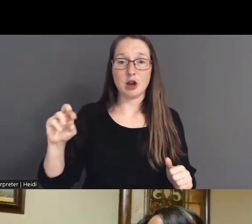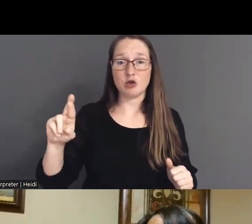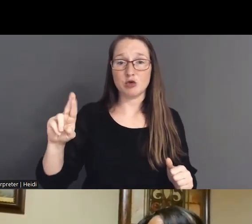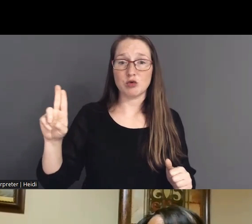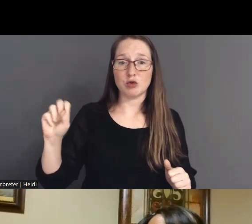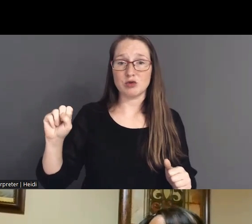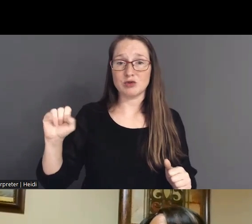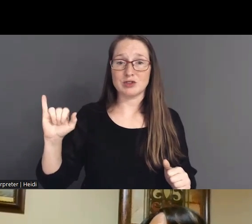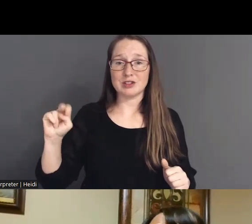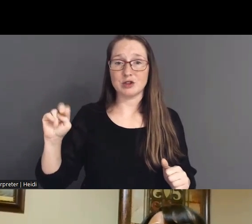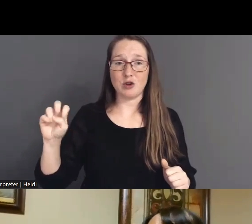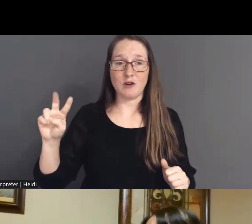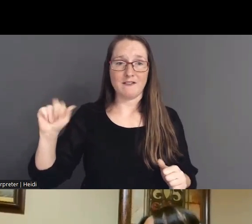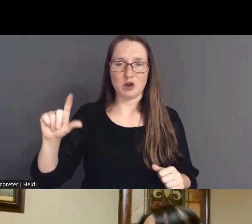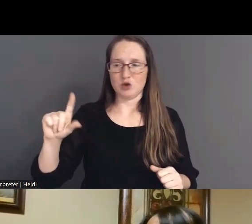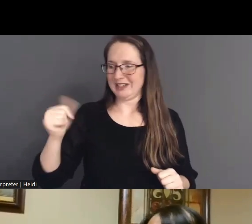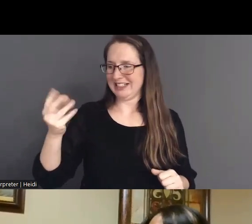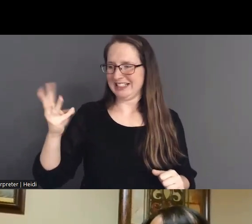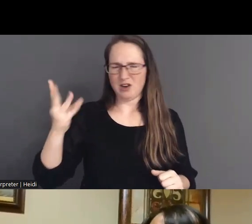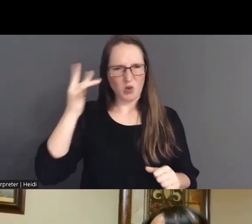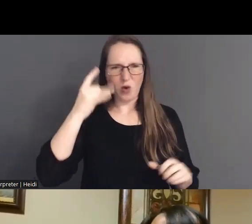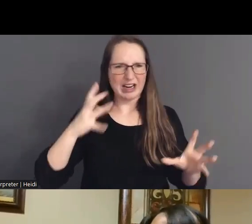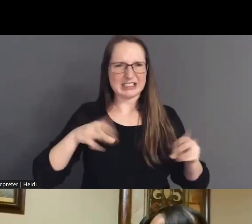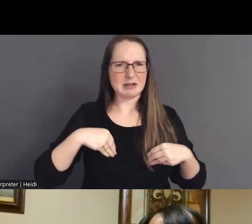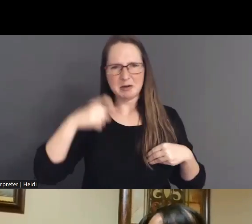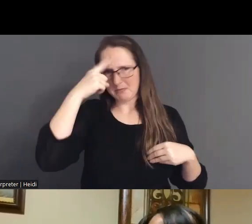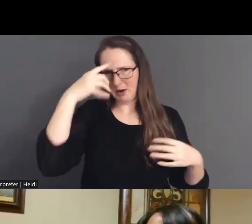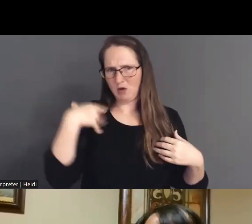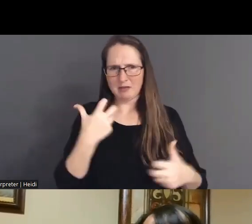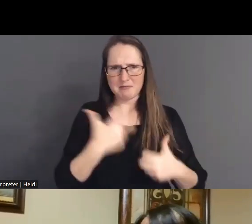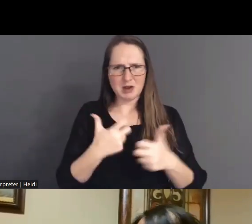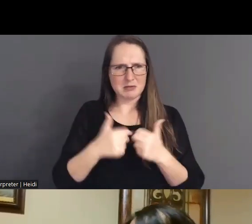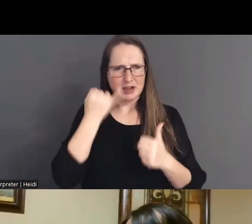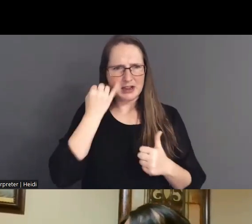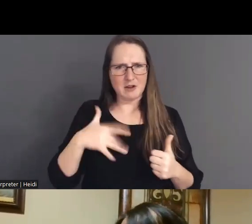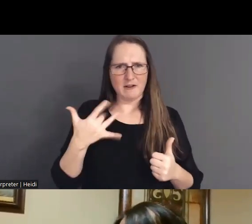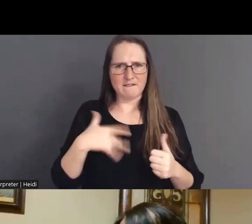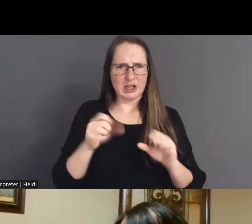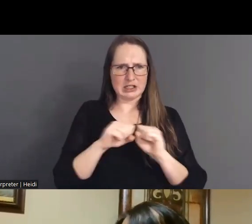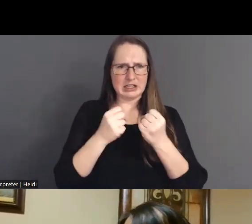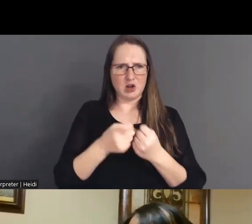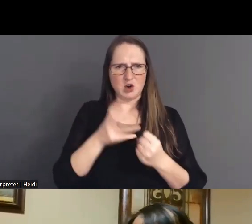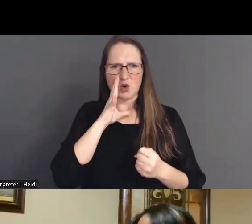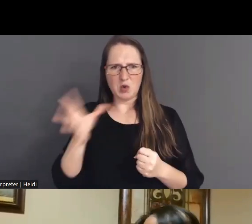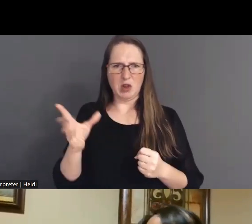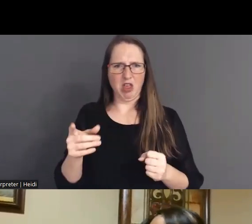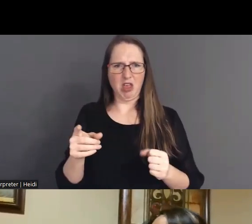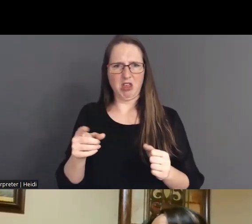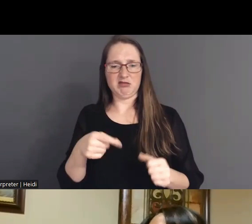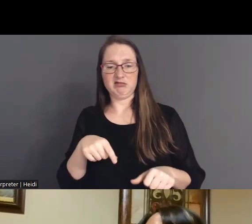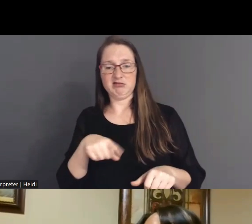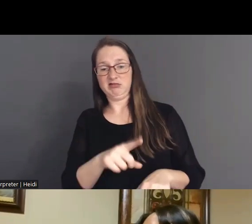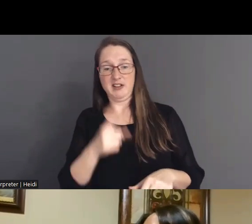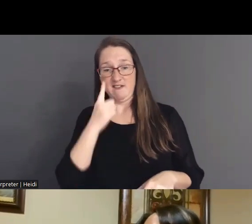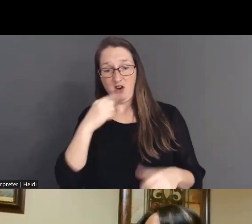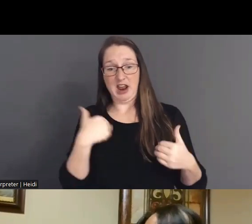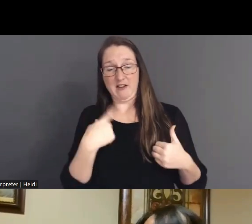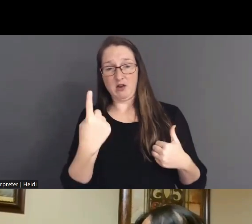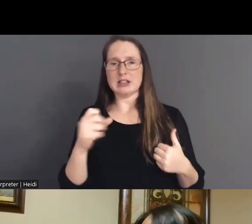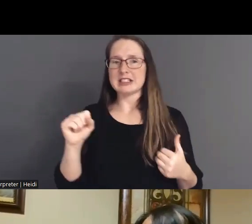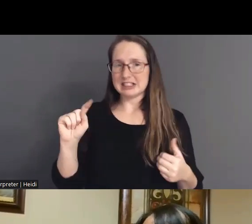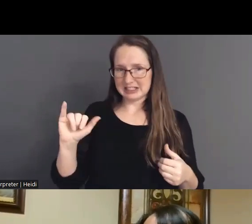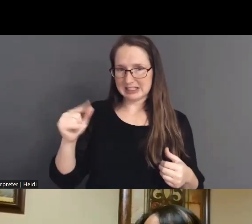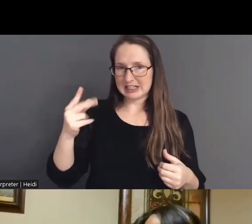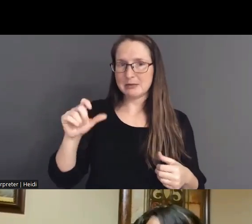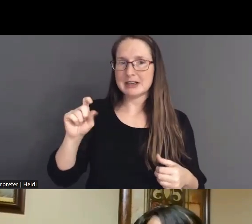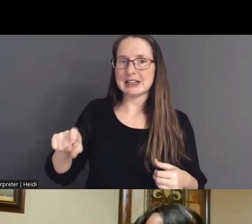2016. And why should you accept mental health problem if you feel society might shun you for having one? Stigma needs to be